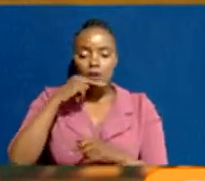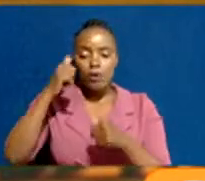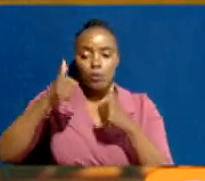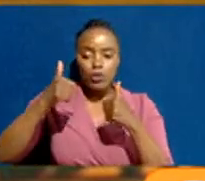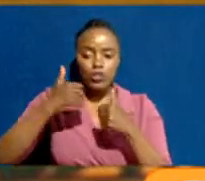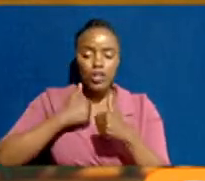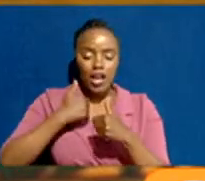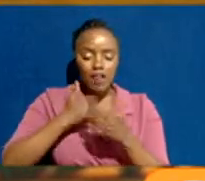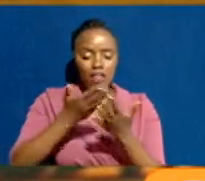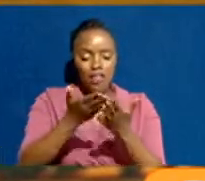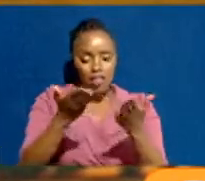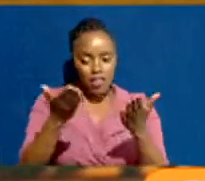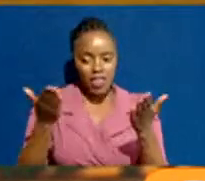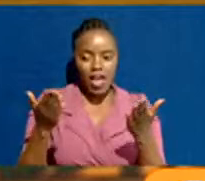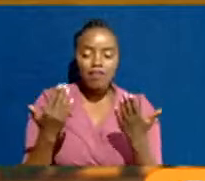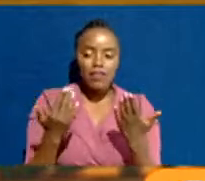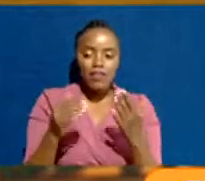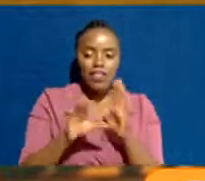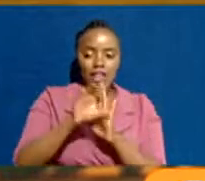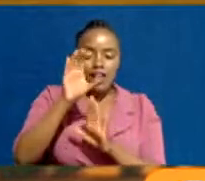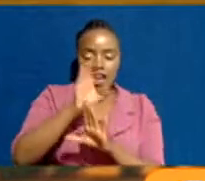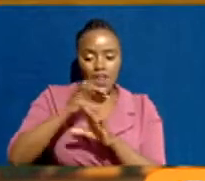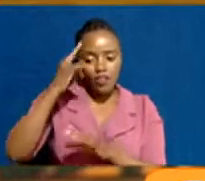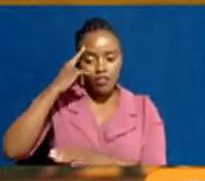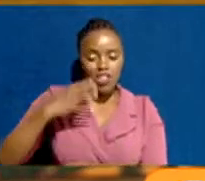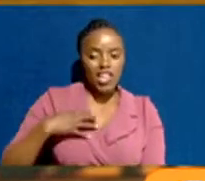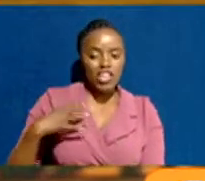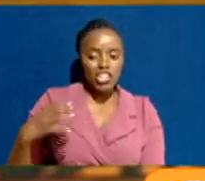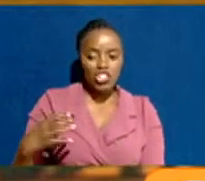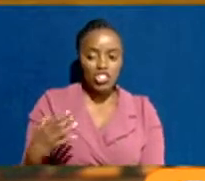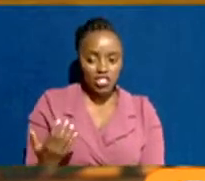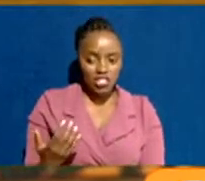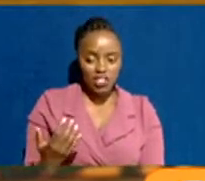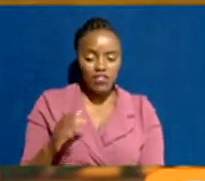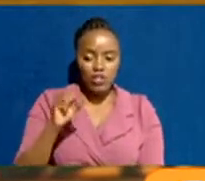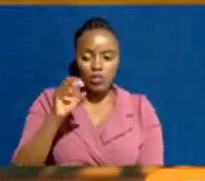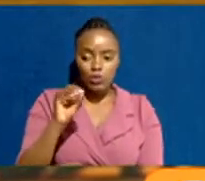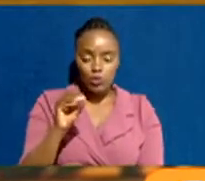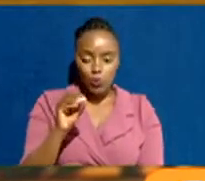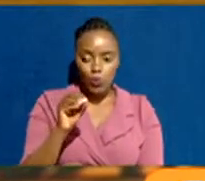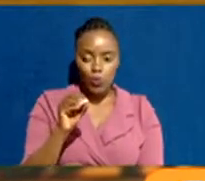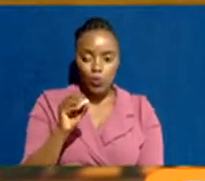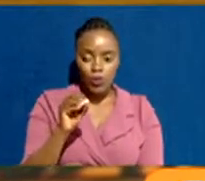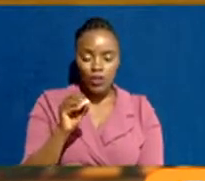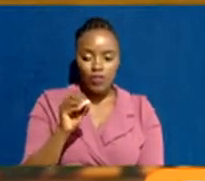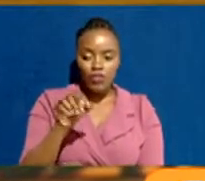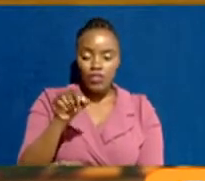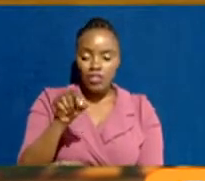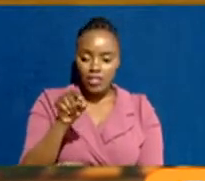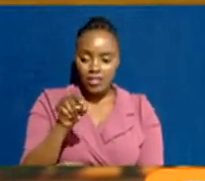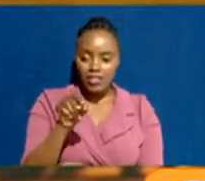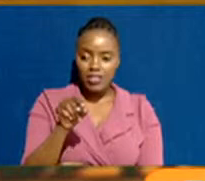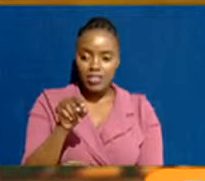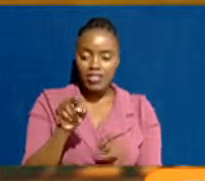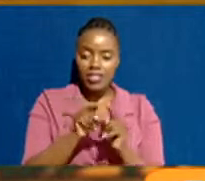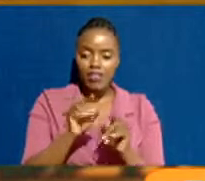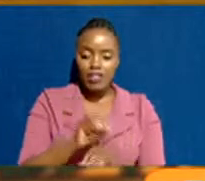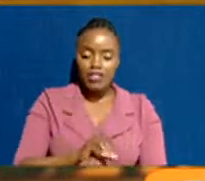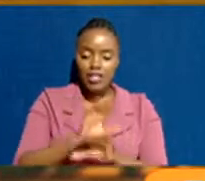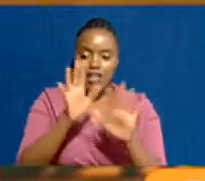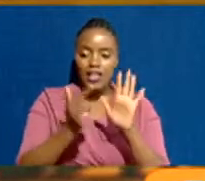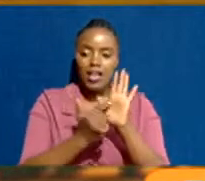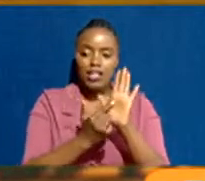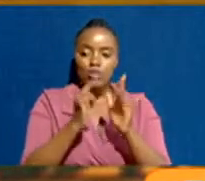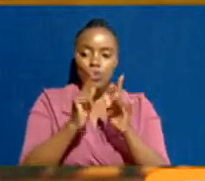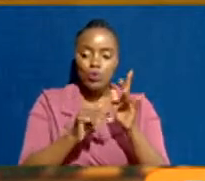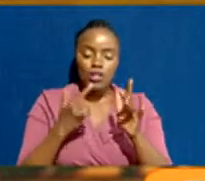public are making, is a curriculum for the rich. So that one clearly indicates that